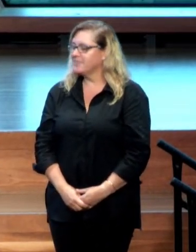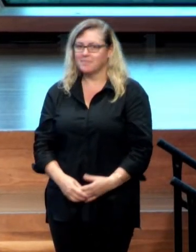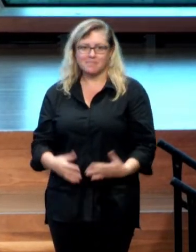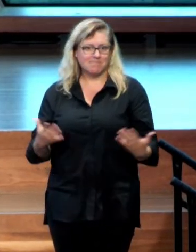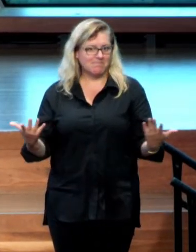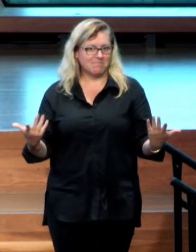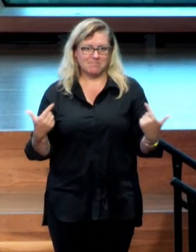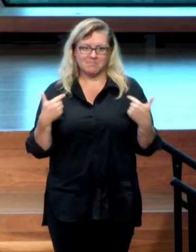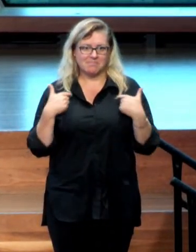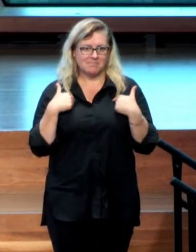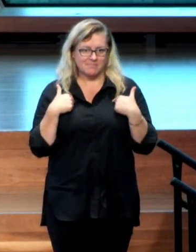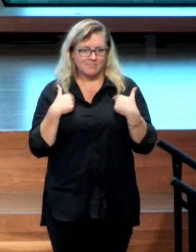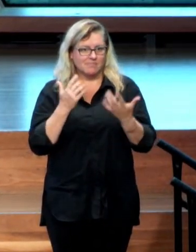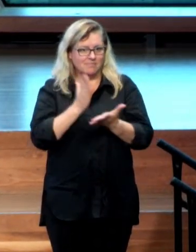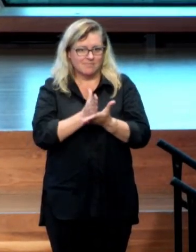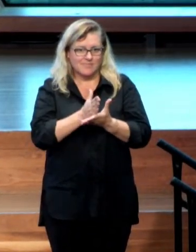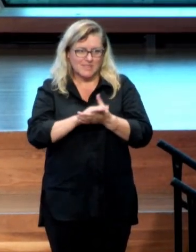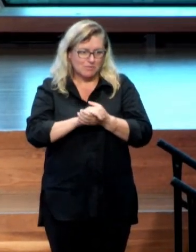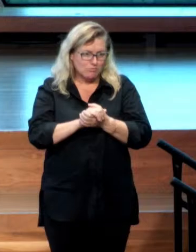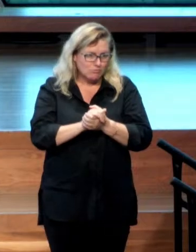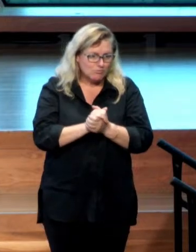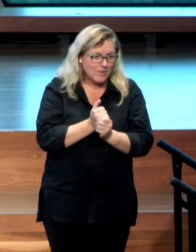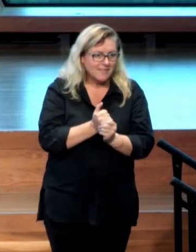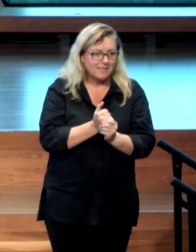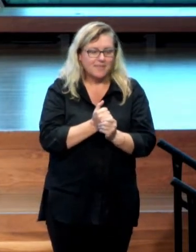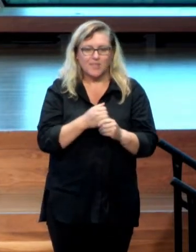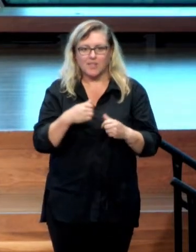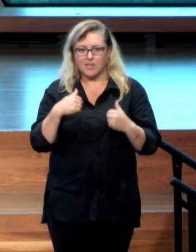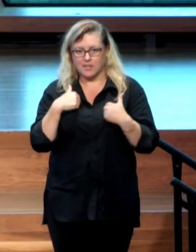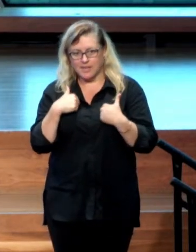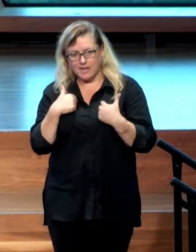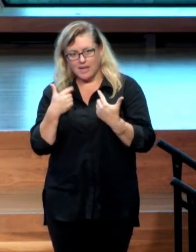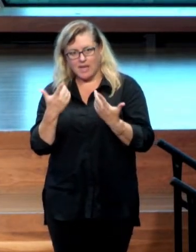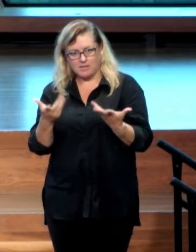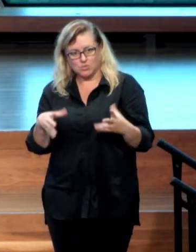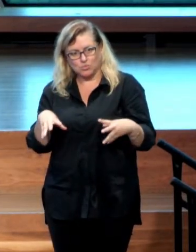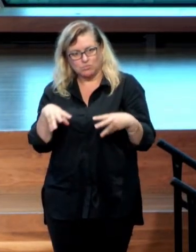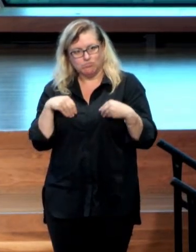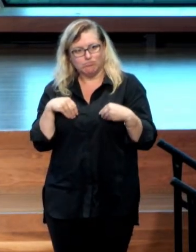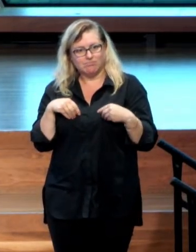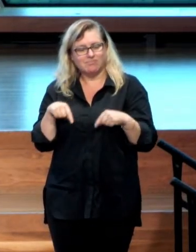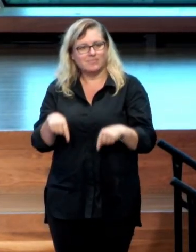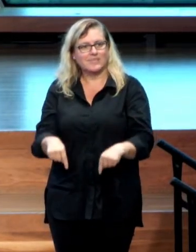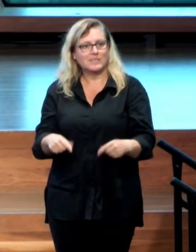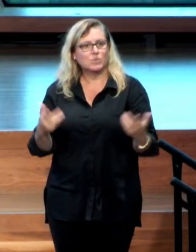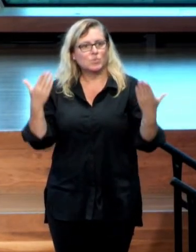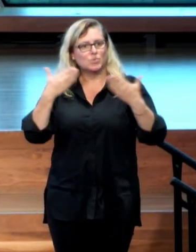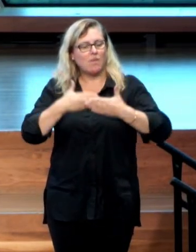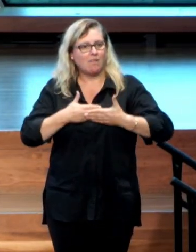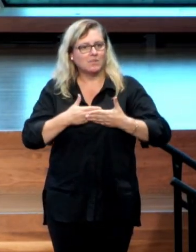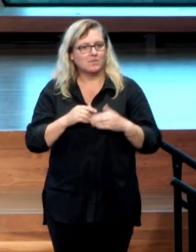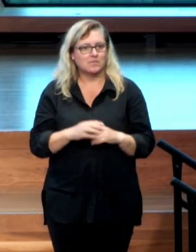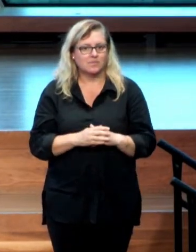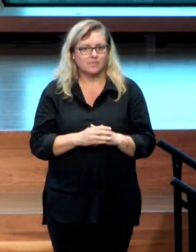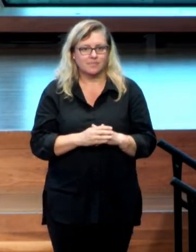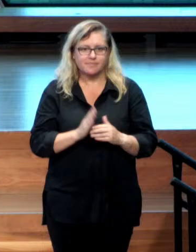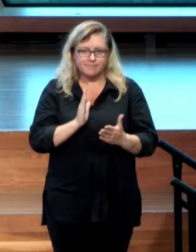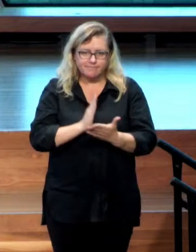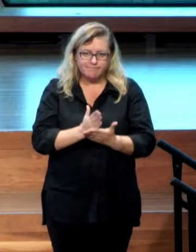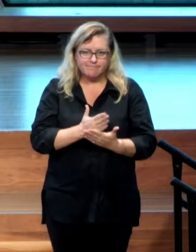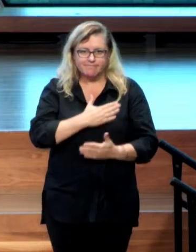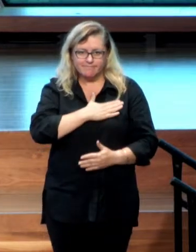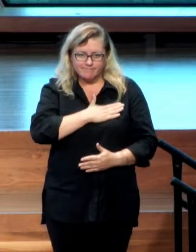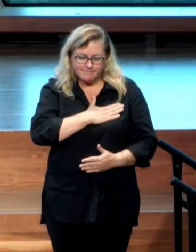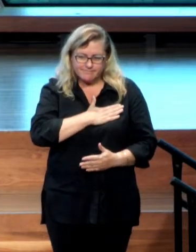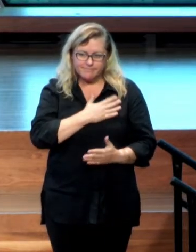I'm extraordinarily grateful and humbled to receive this tonight. It's an honour to be